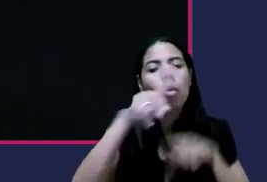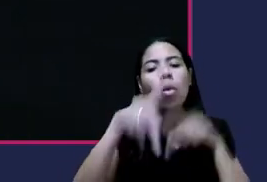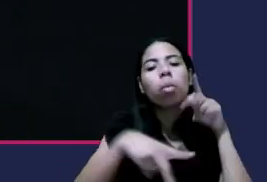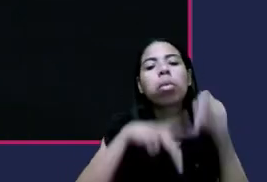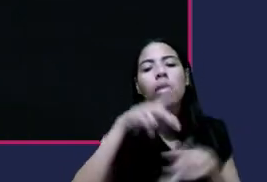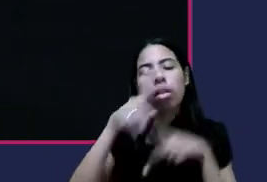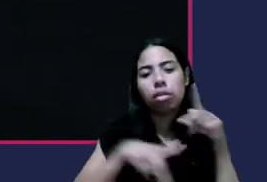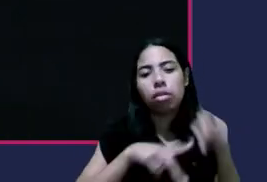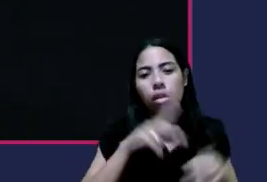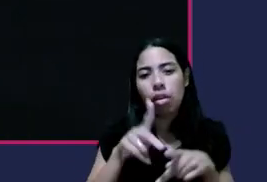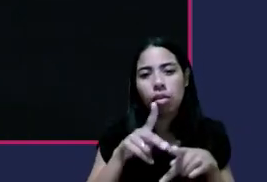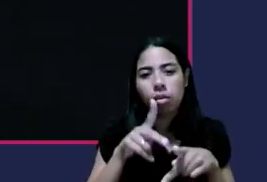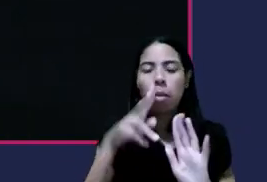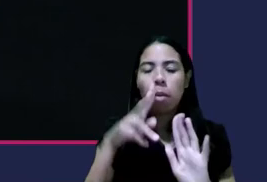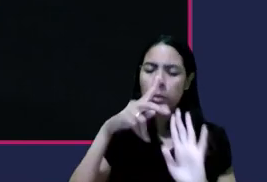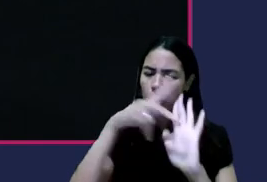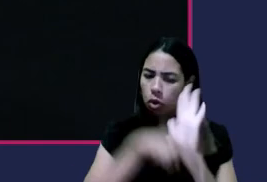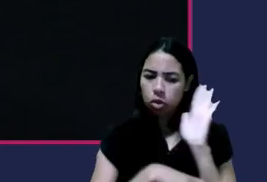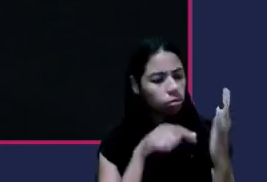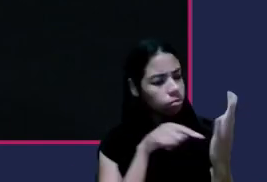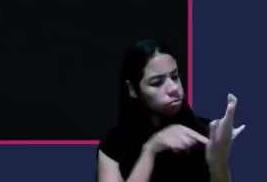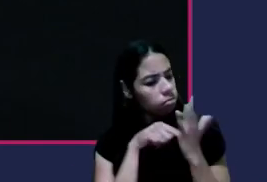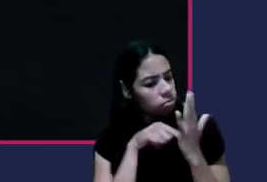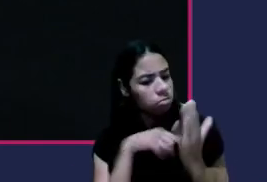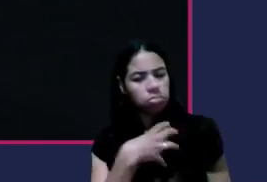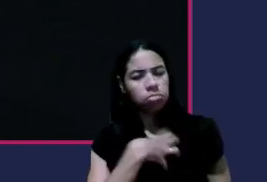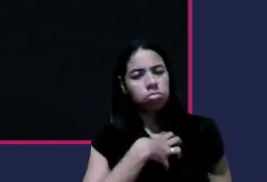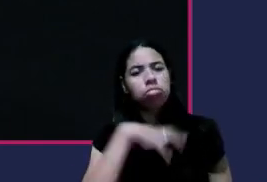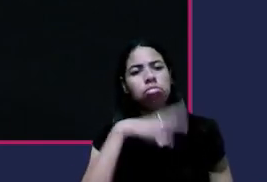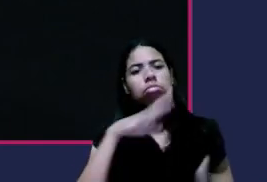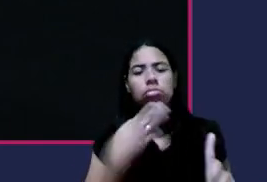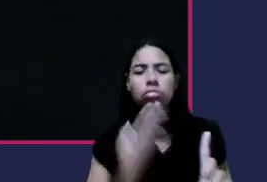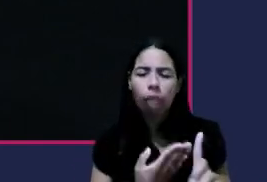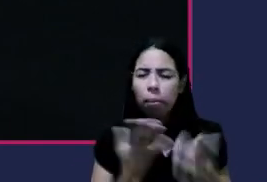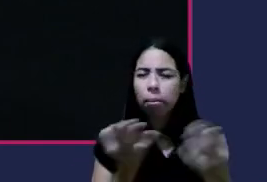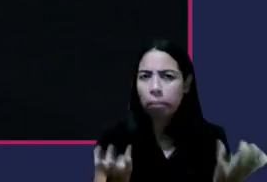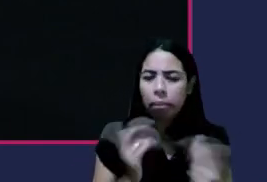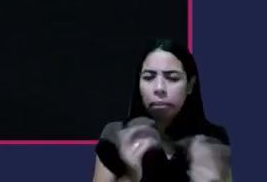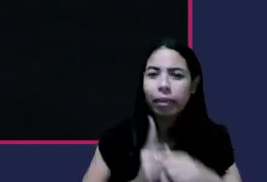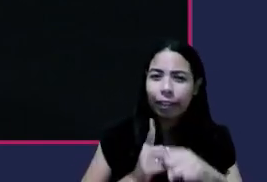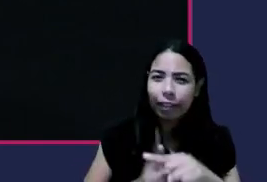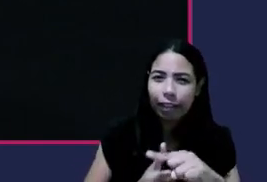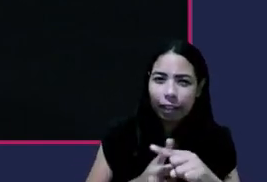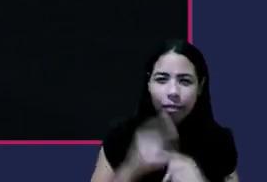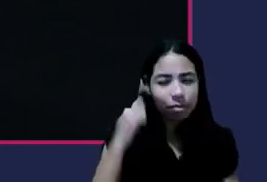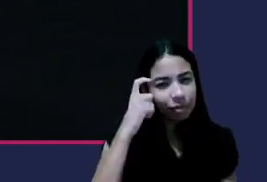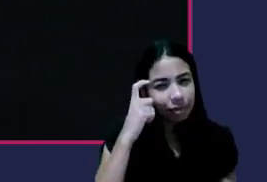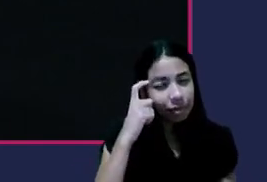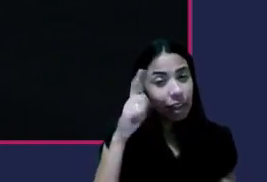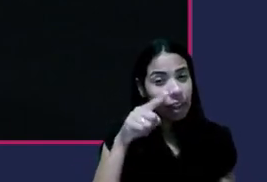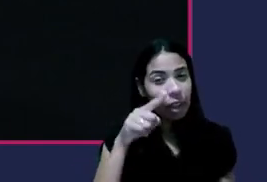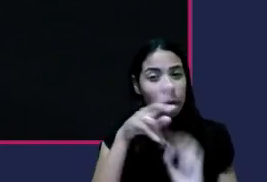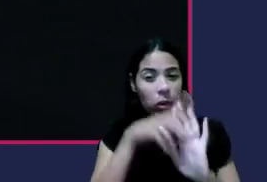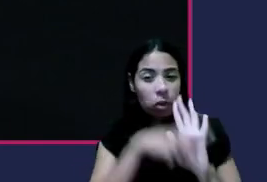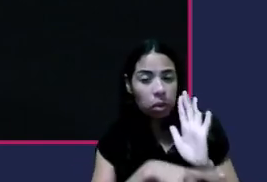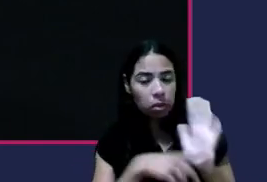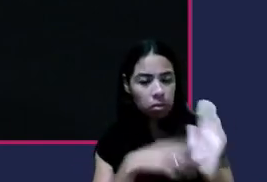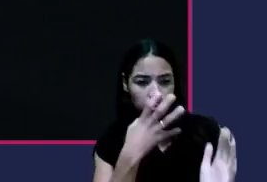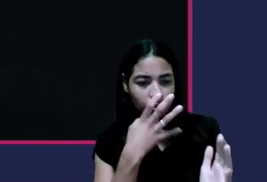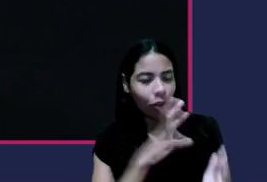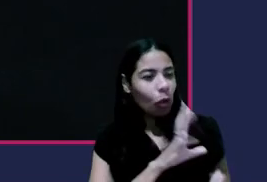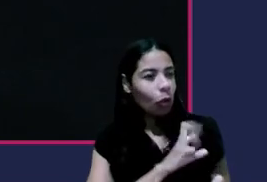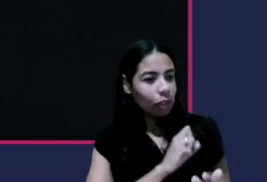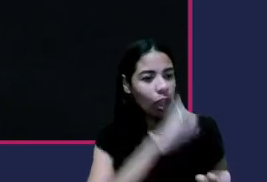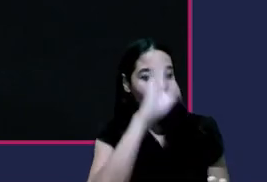public interest. And when I had this project to front, I was so honored. I was like,